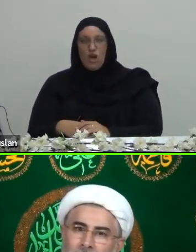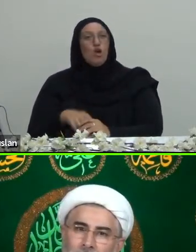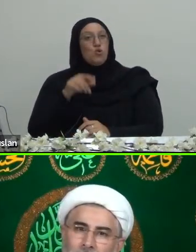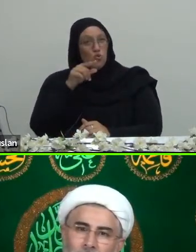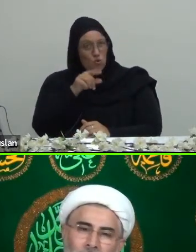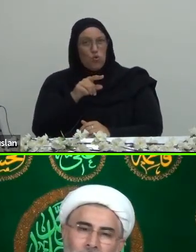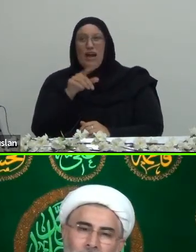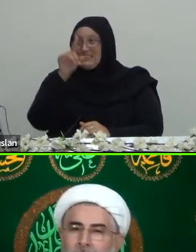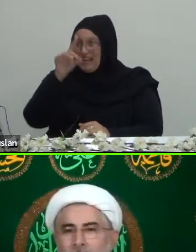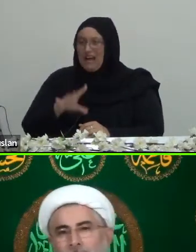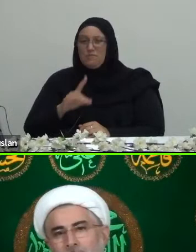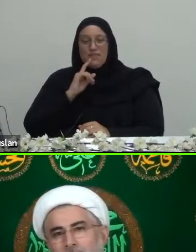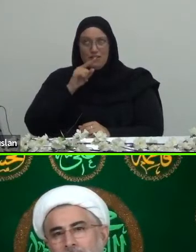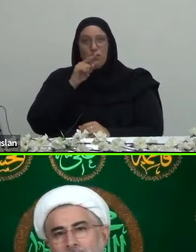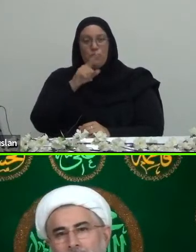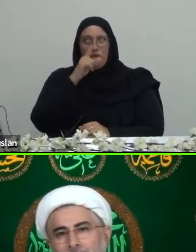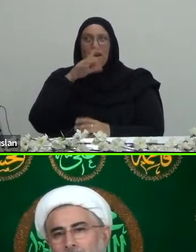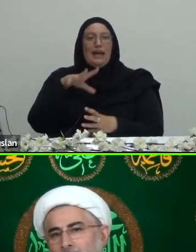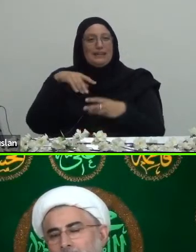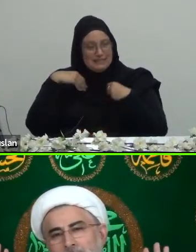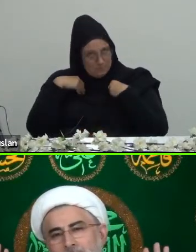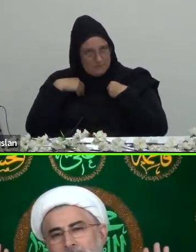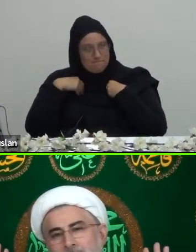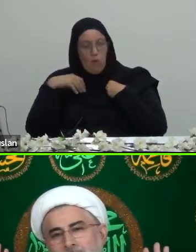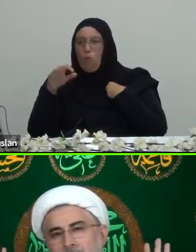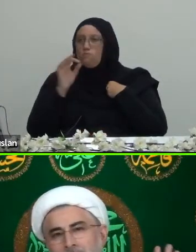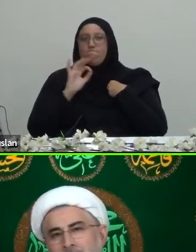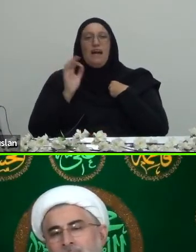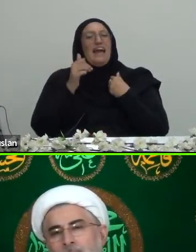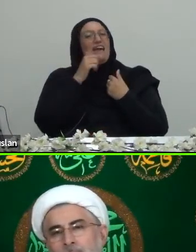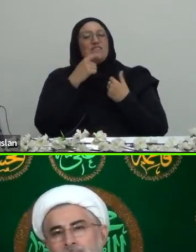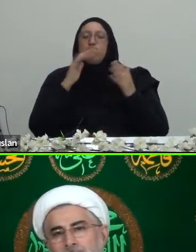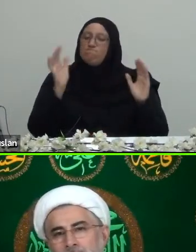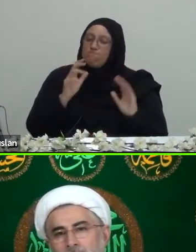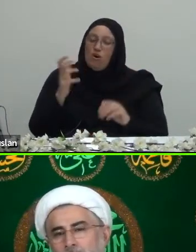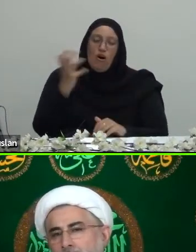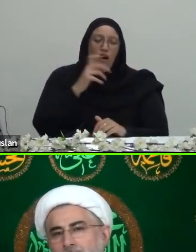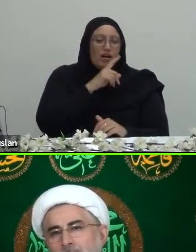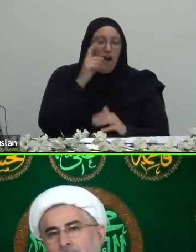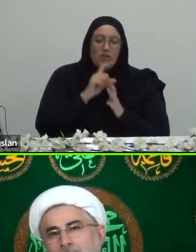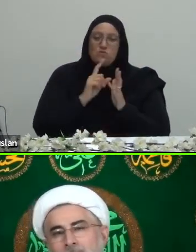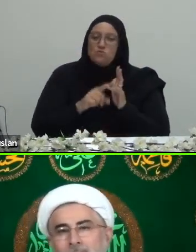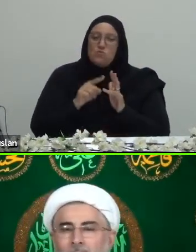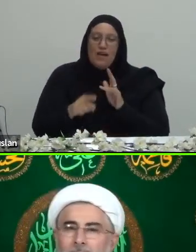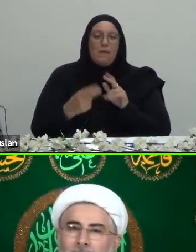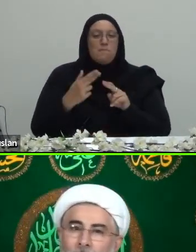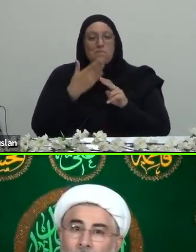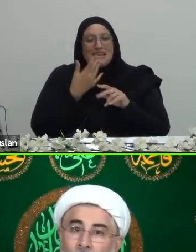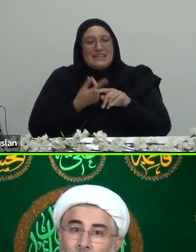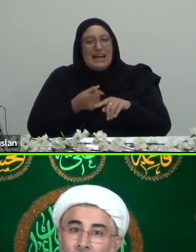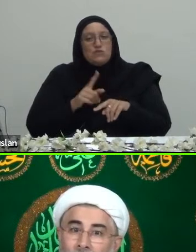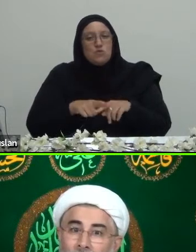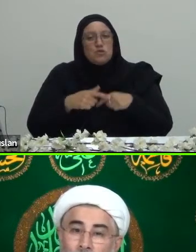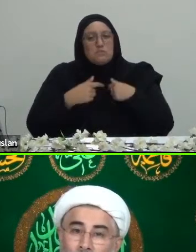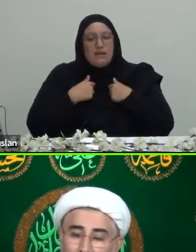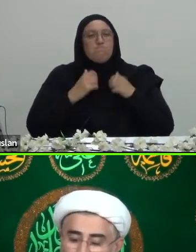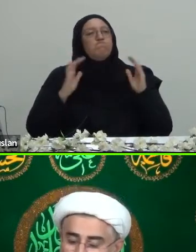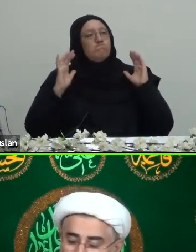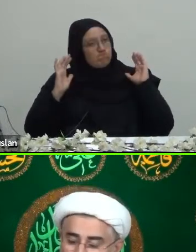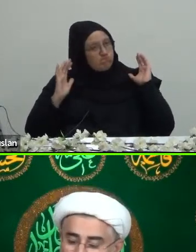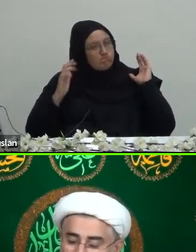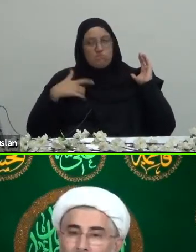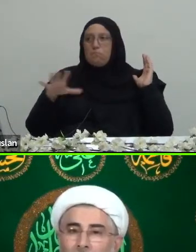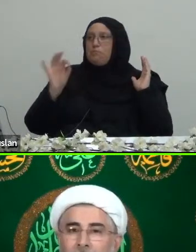declining. Maybe you say that, Sheikh, sorry, I cannot do this for certain reasons. Please excuse me. Then I can go to somebody else.